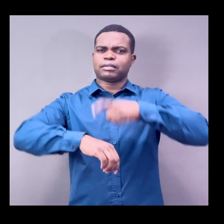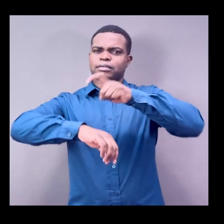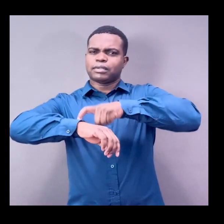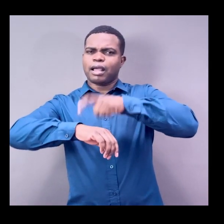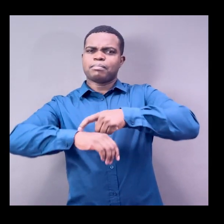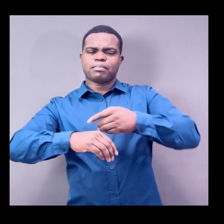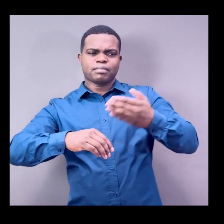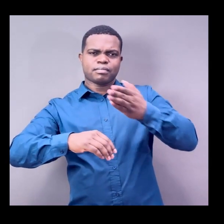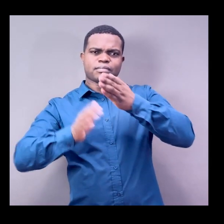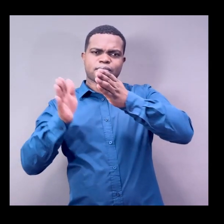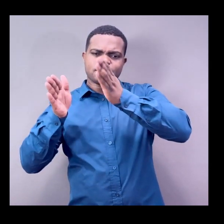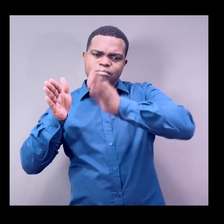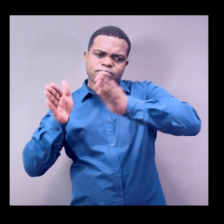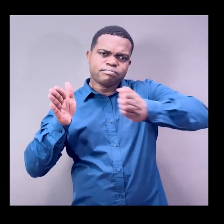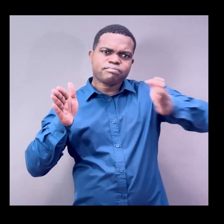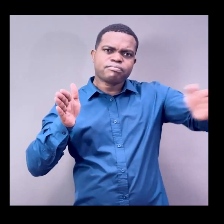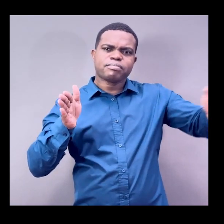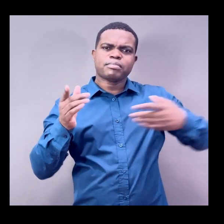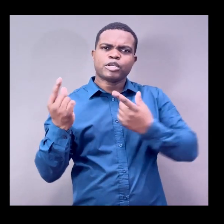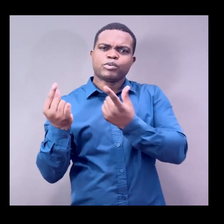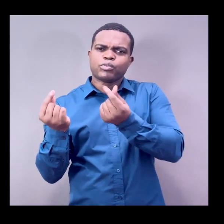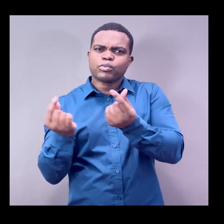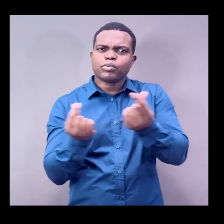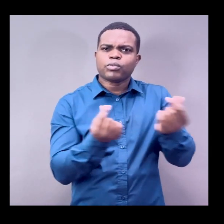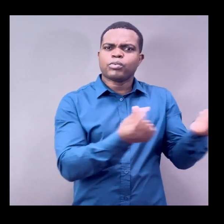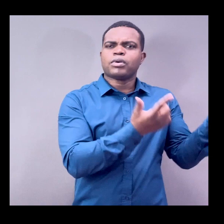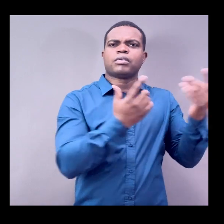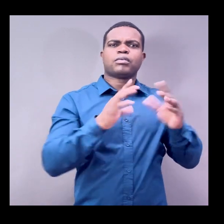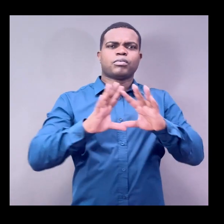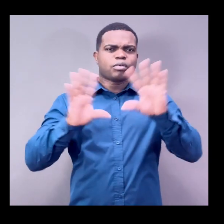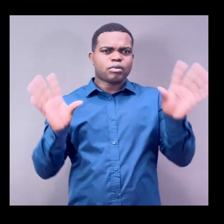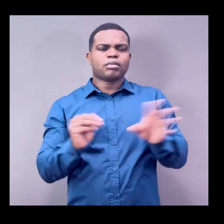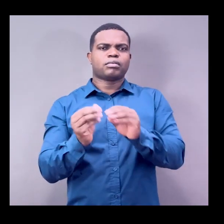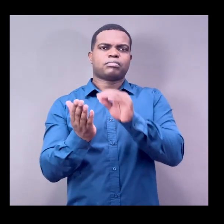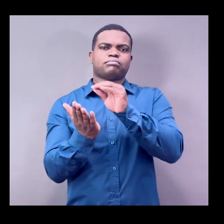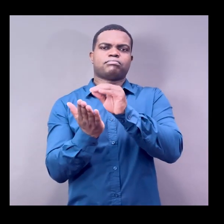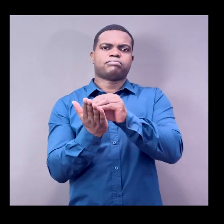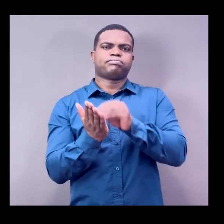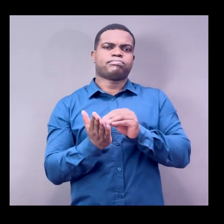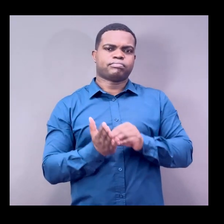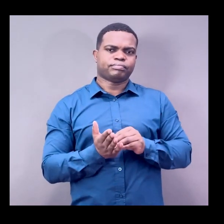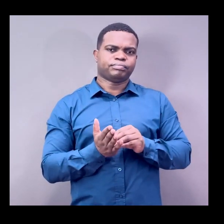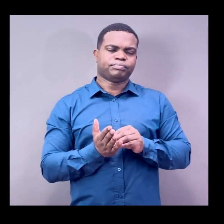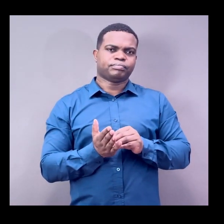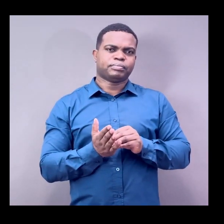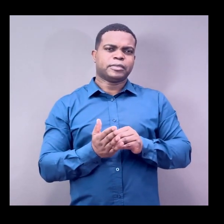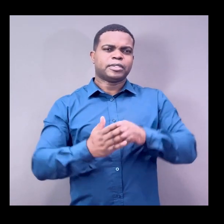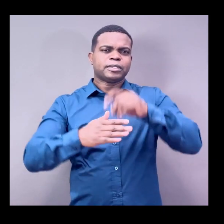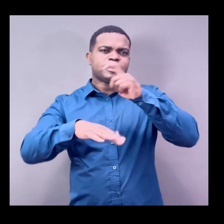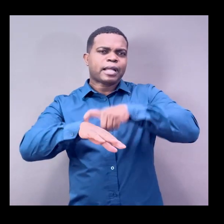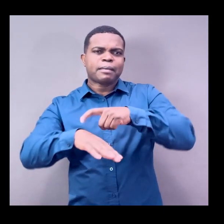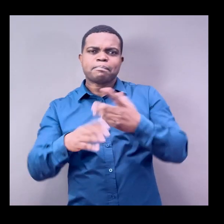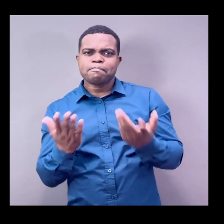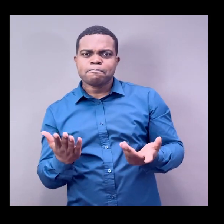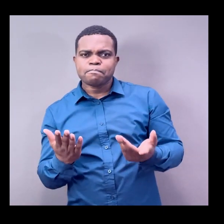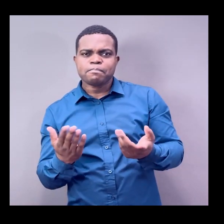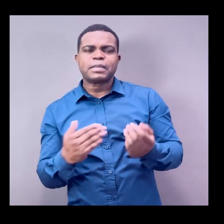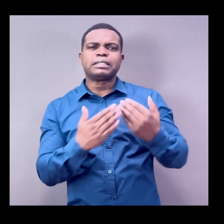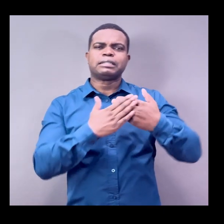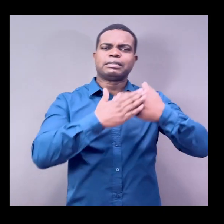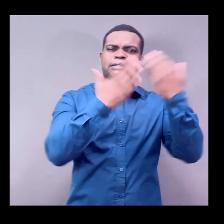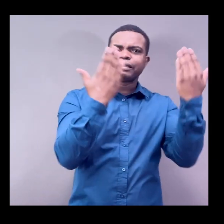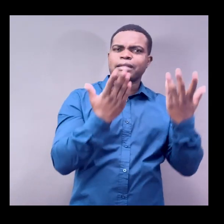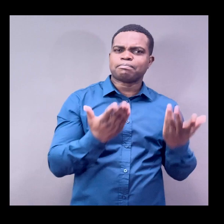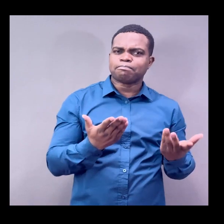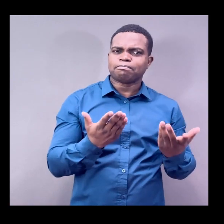have a detailed list of engagement activities. What are you going to be doing? and what time are you going to be doing